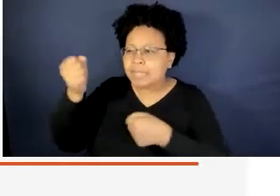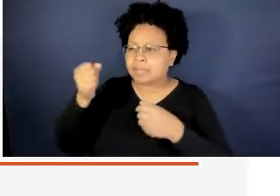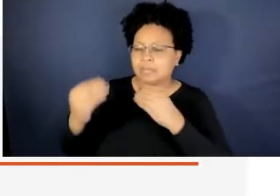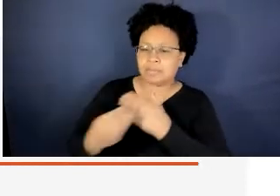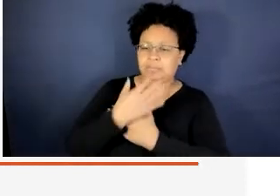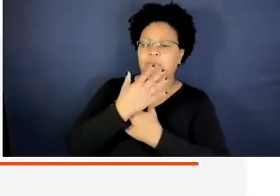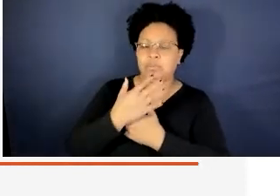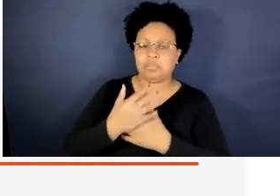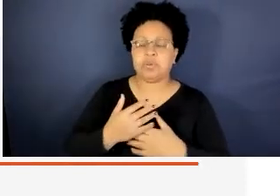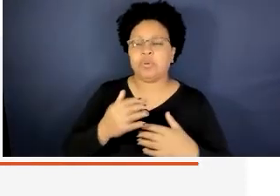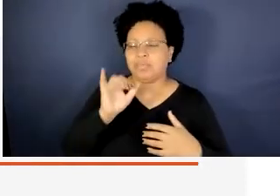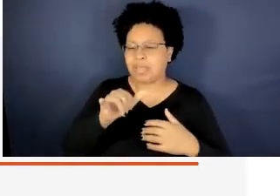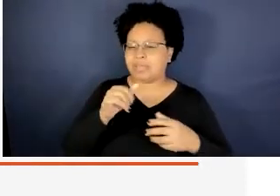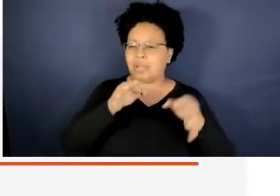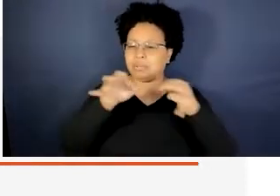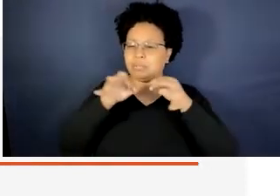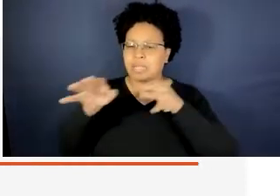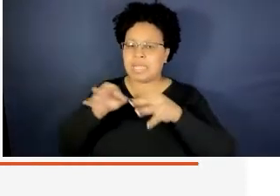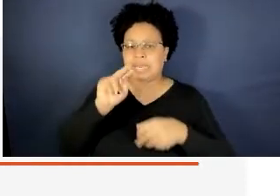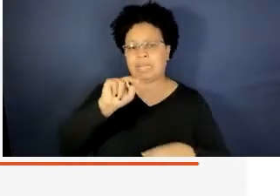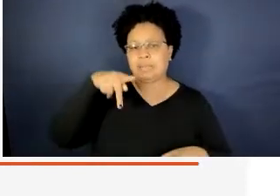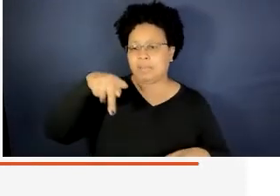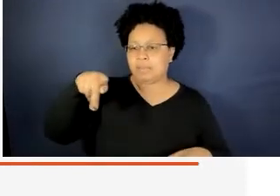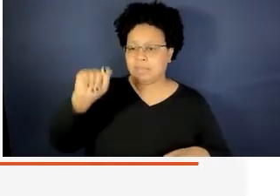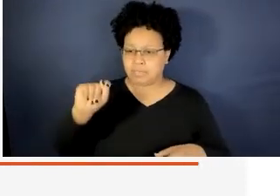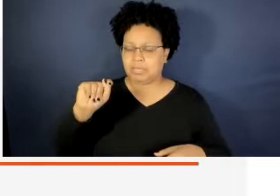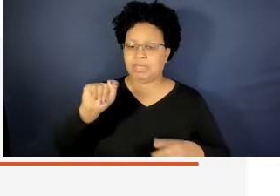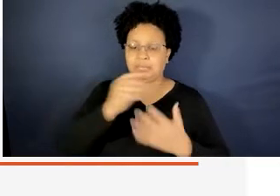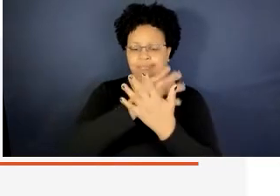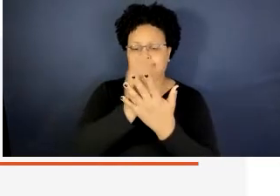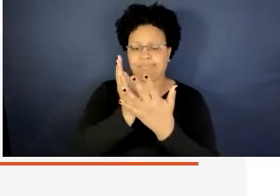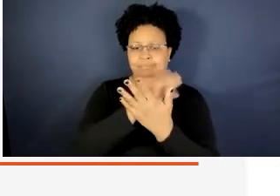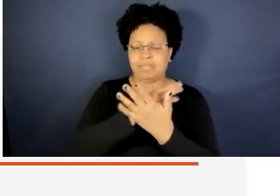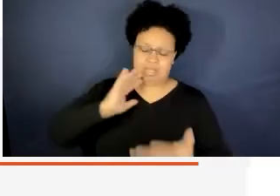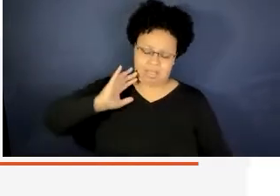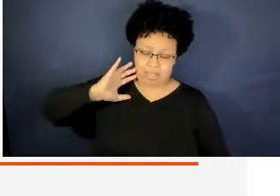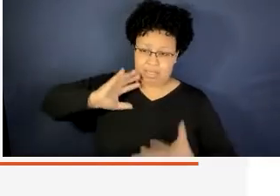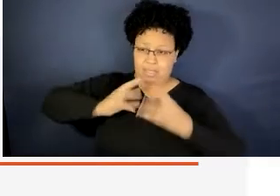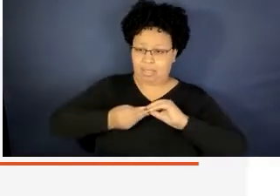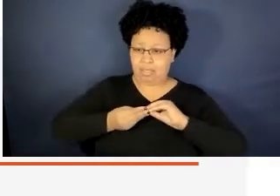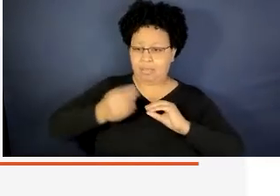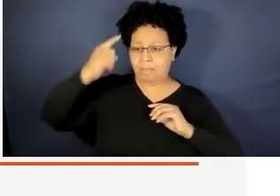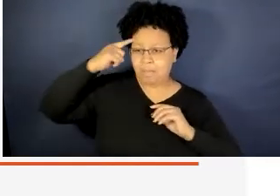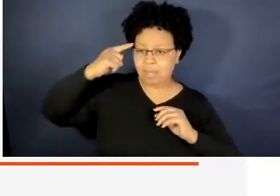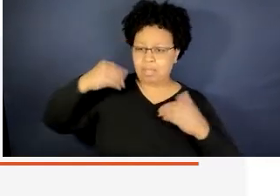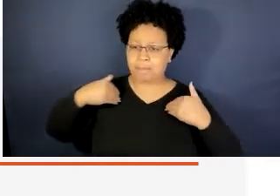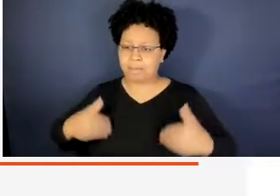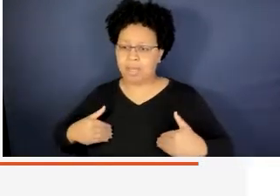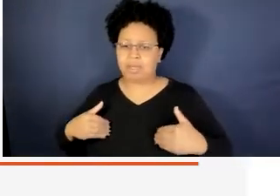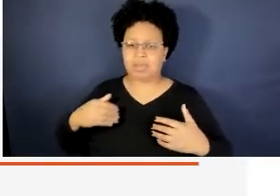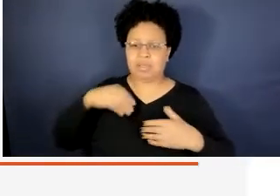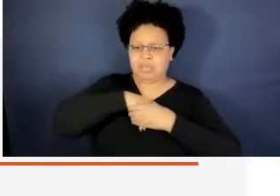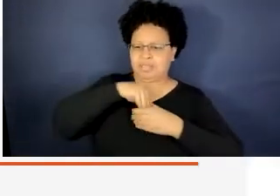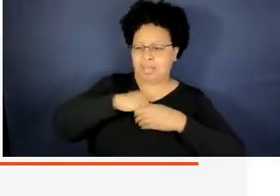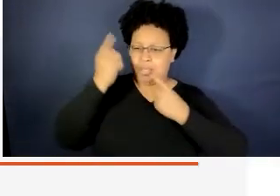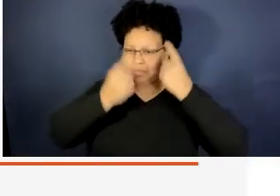the NPPT spectrum, which is the whole person, the mind, body, and soul, the neurology, psychology,